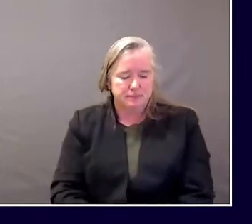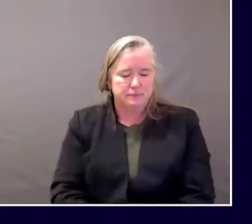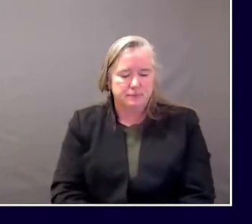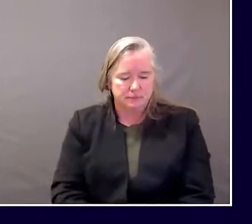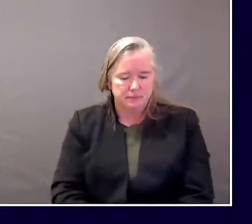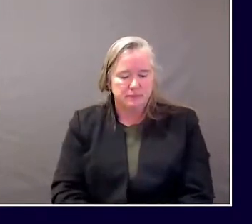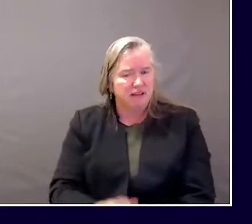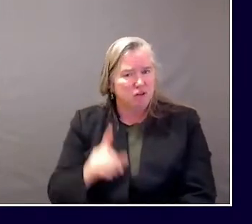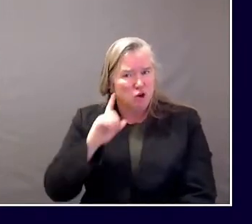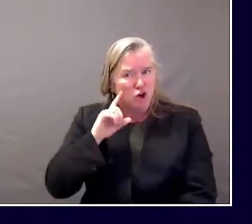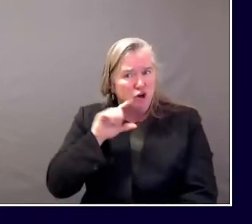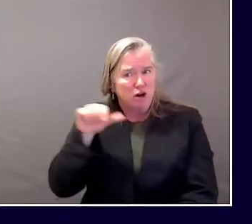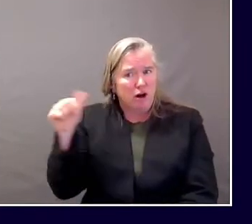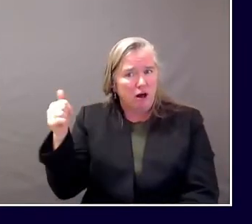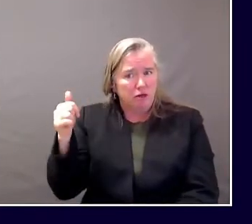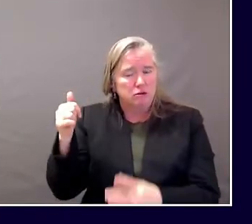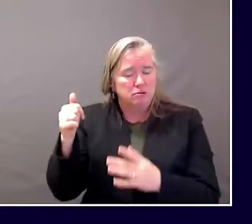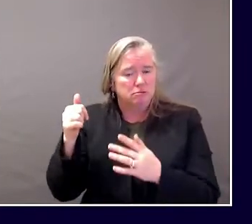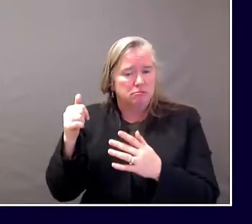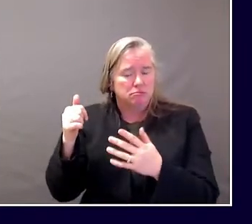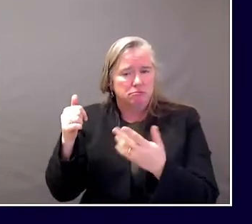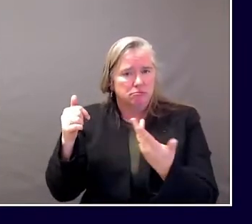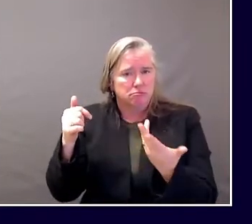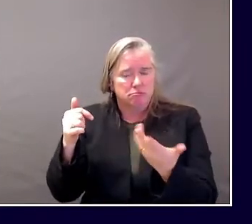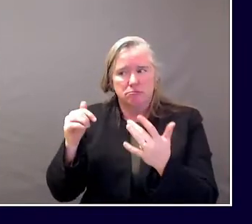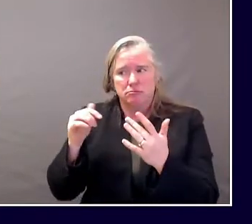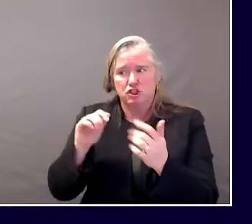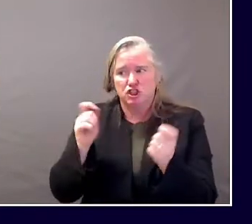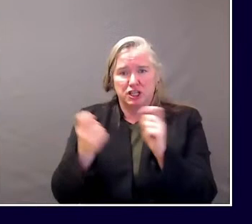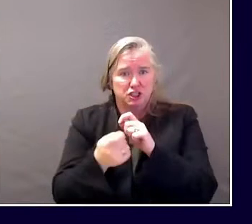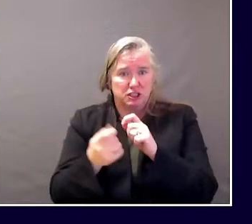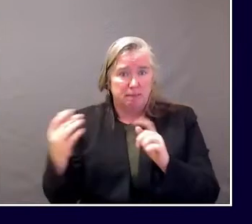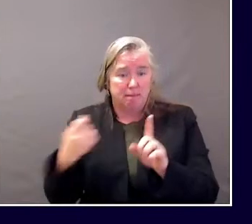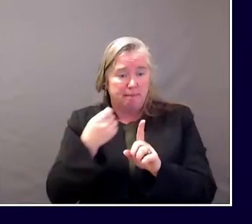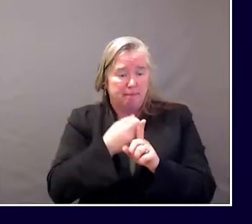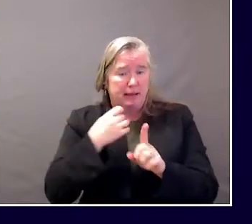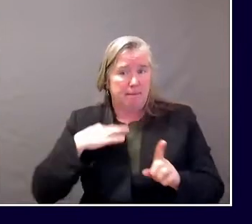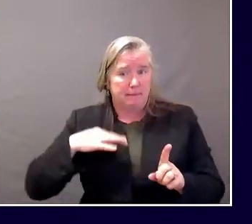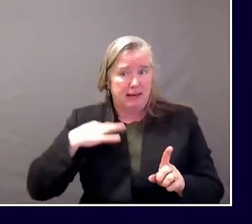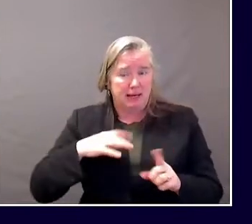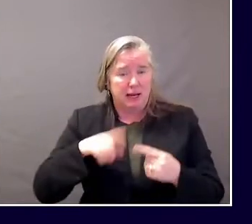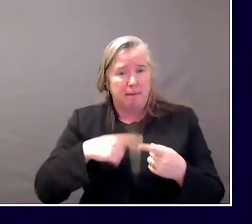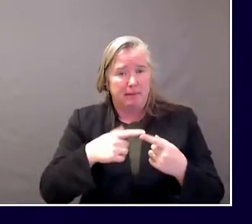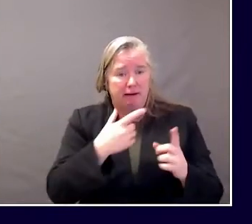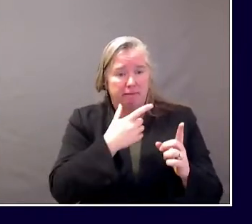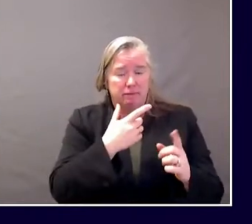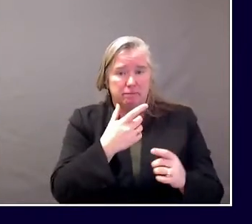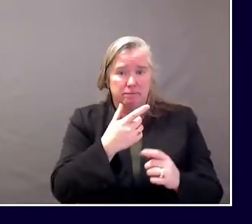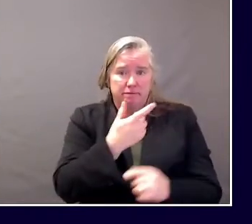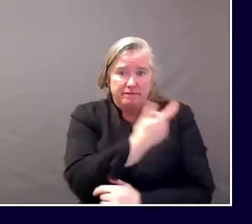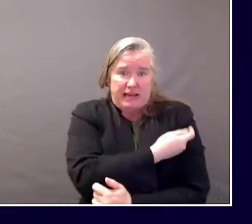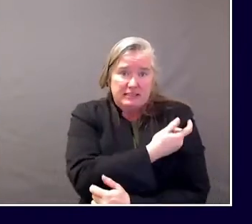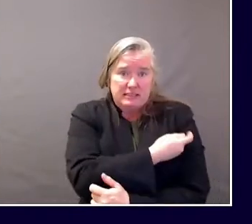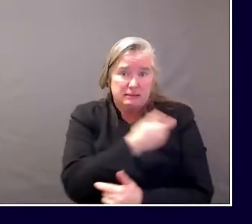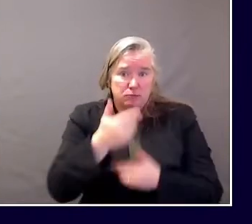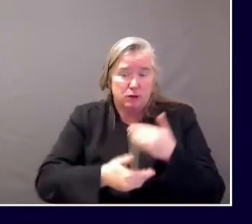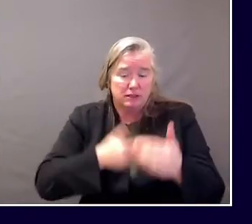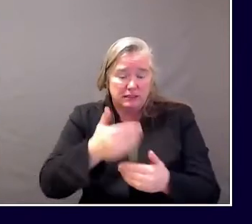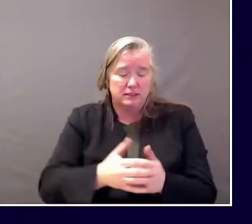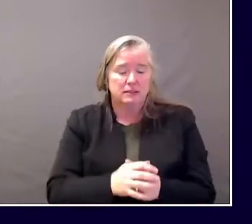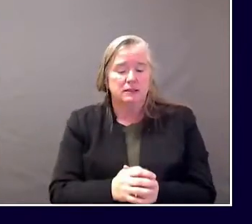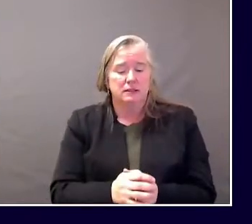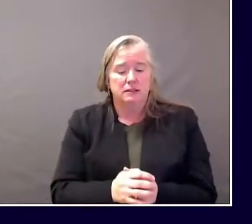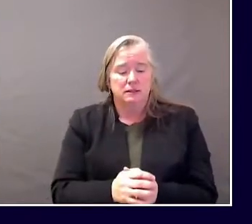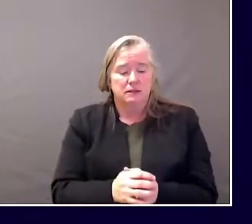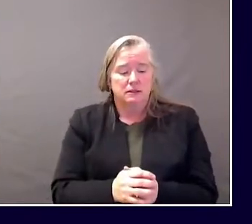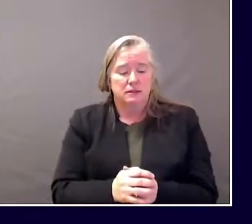in administration could affect how states like Maine deal with COVID-19 or vaccination process. For example, would you kind of